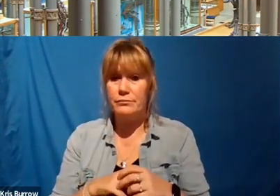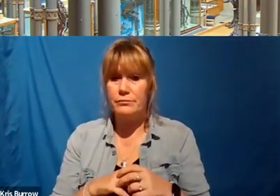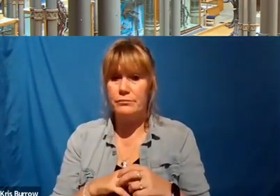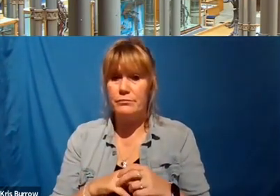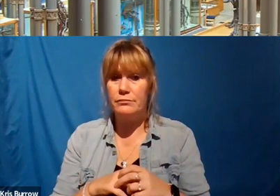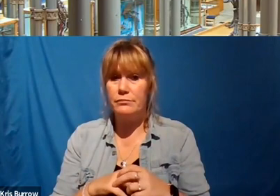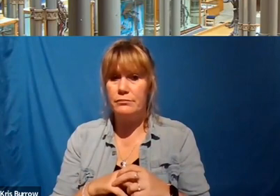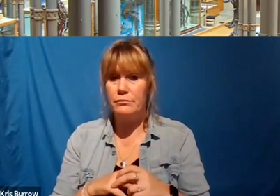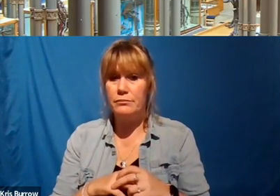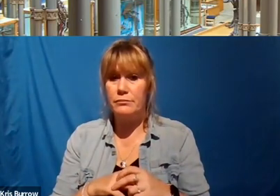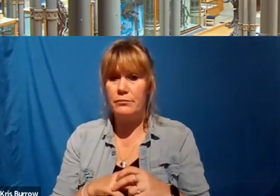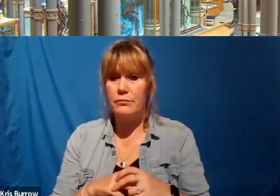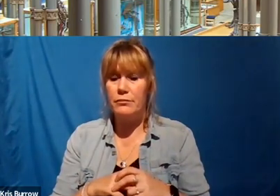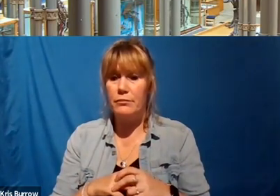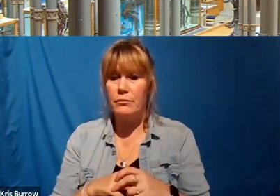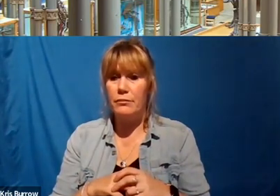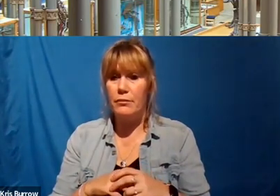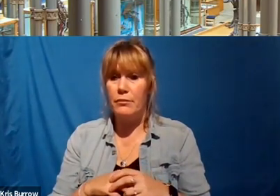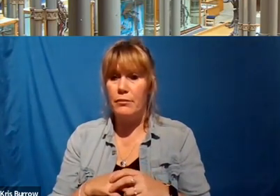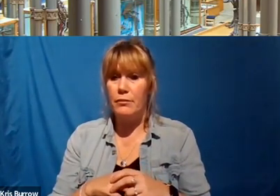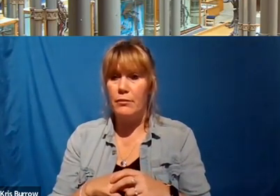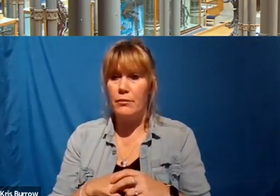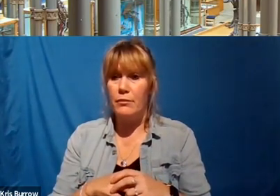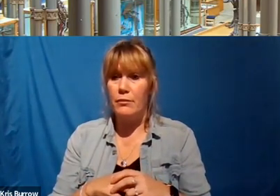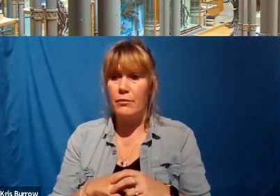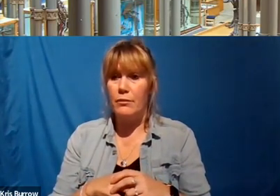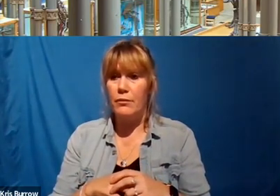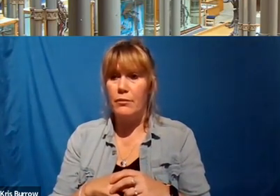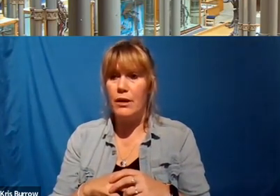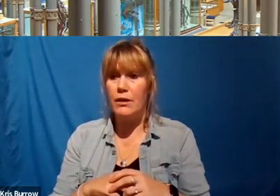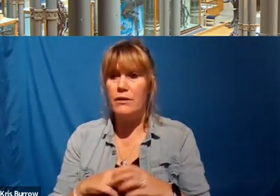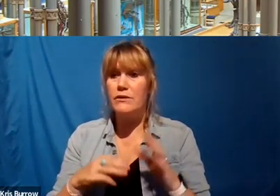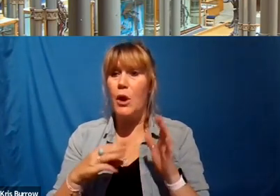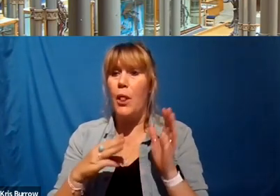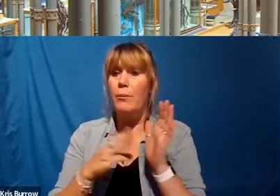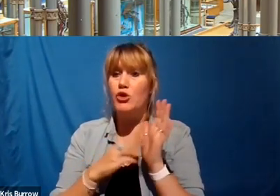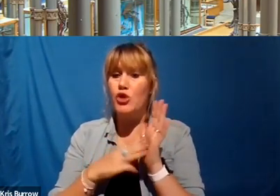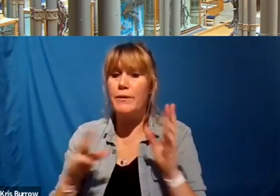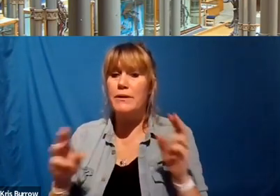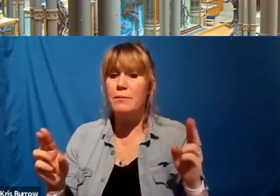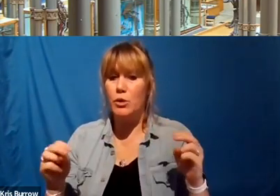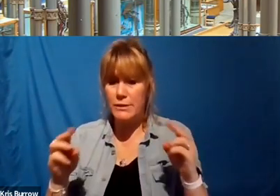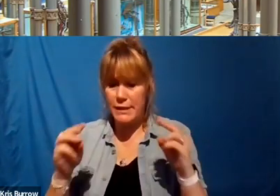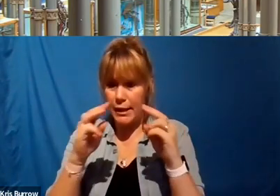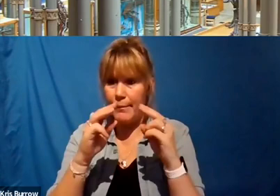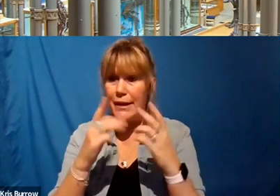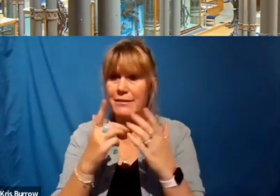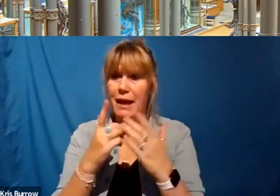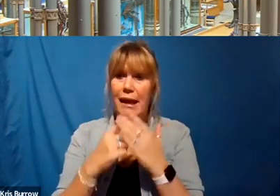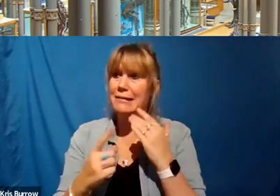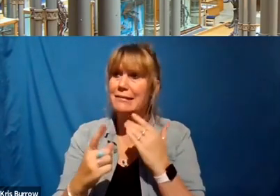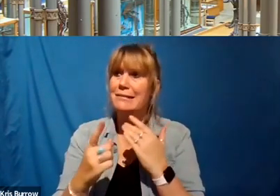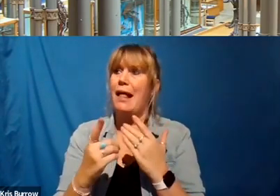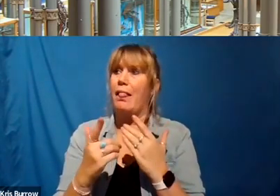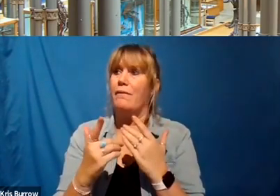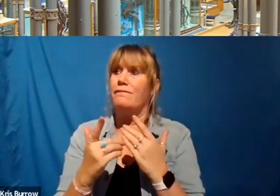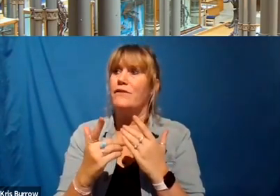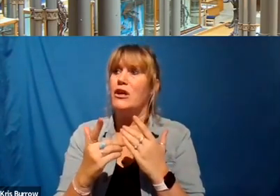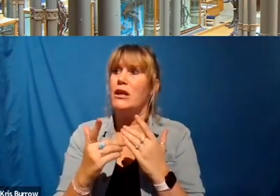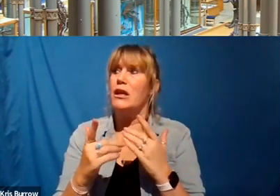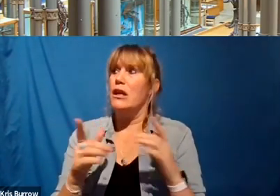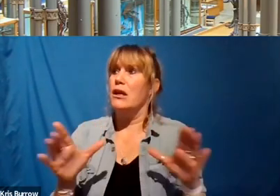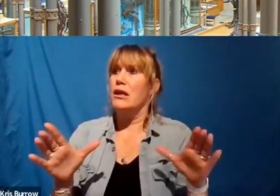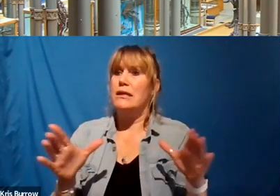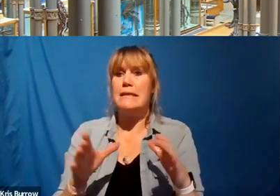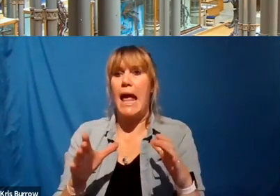So the Museum of Monotropism installation, it is a single kind of self-contained room with a mixture of my